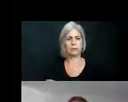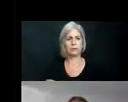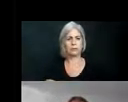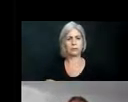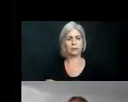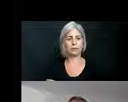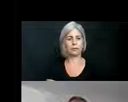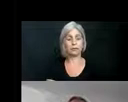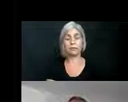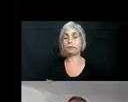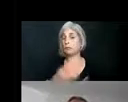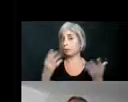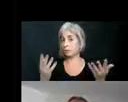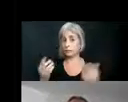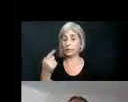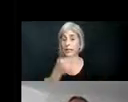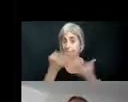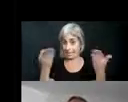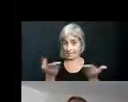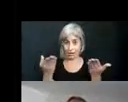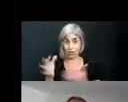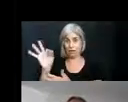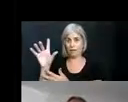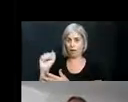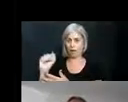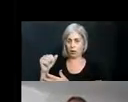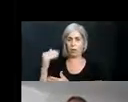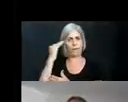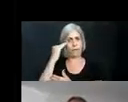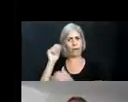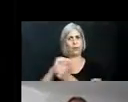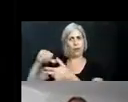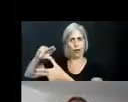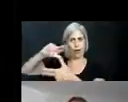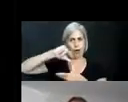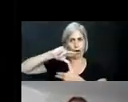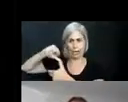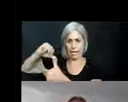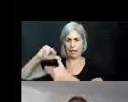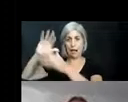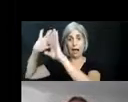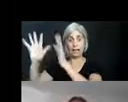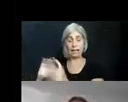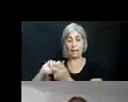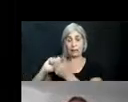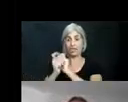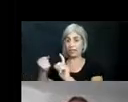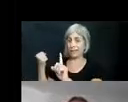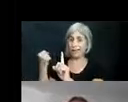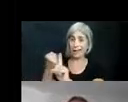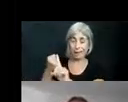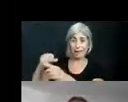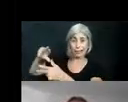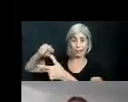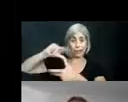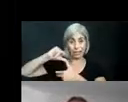All right. So here in Florida, we are very familiar with hurricanes and climate change actually impacts hurricanes a